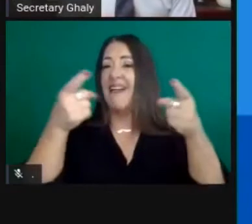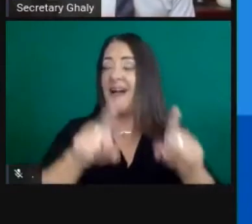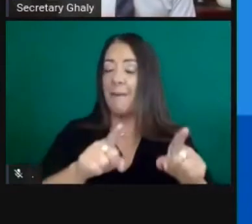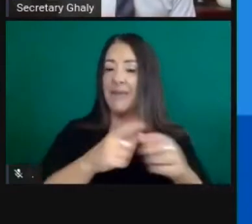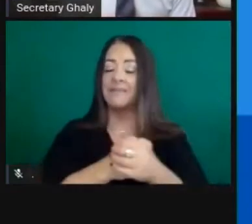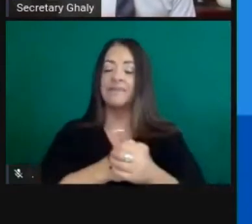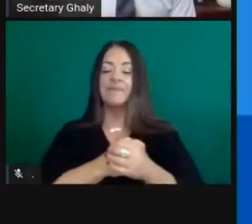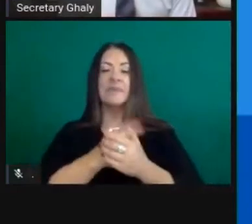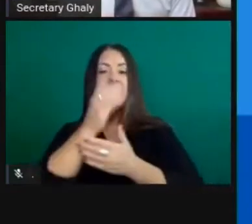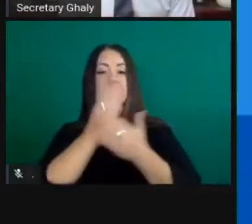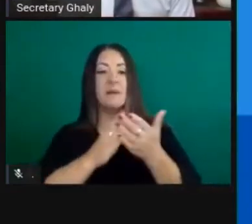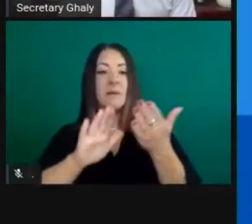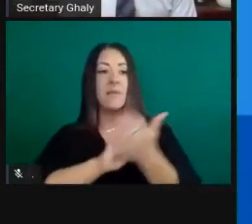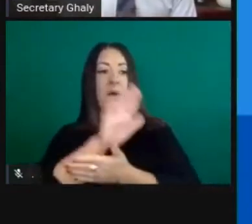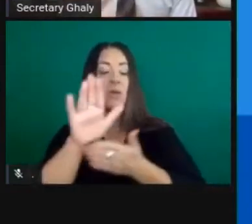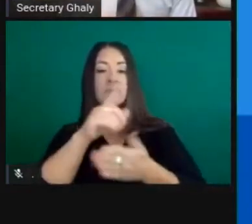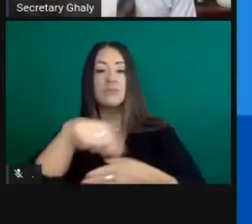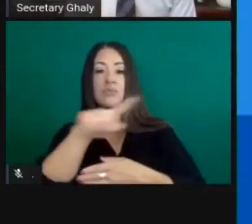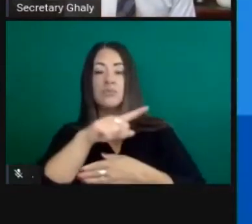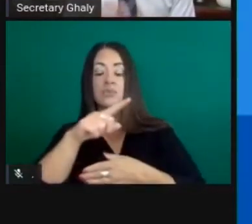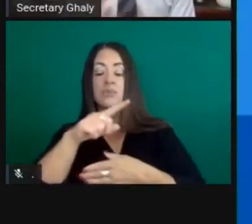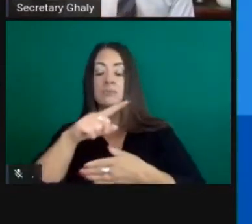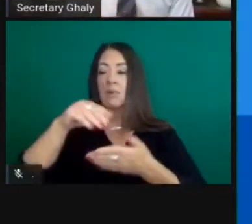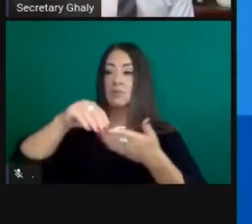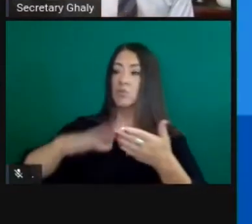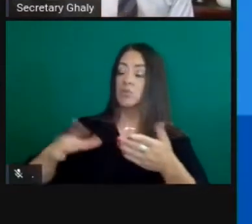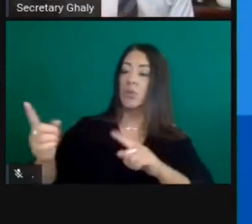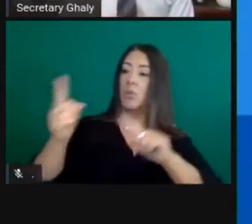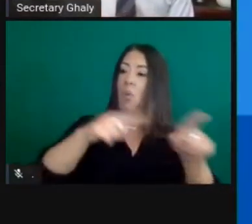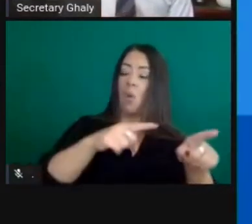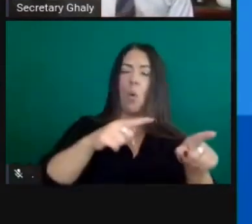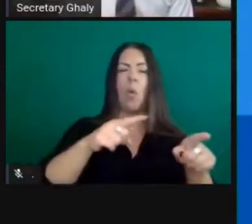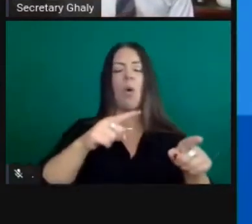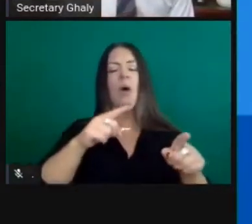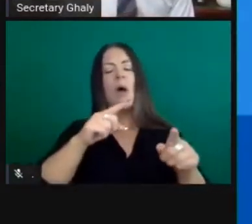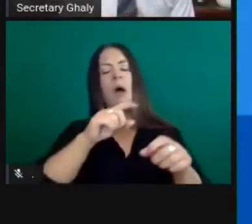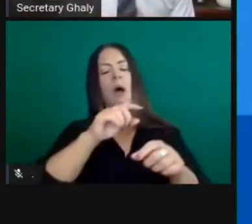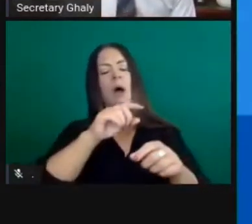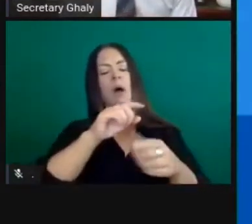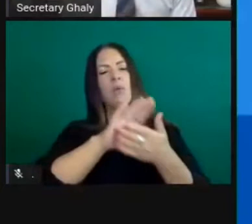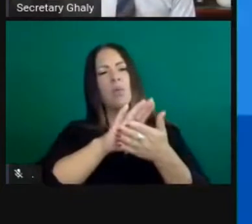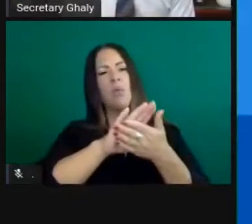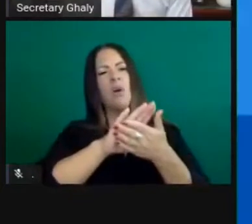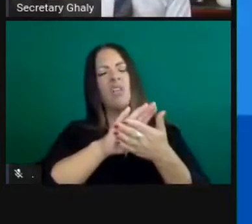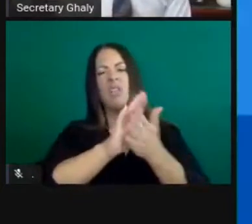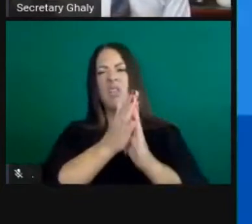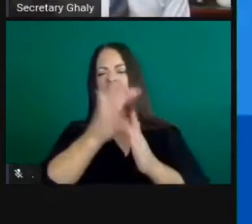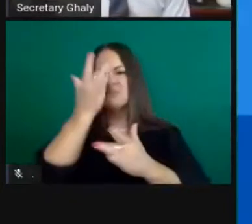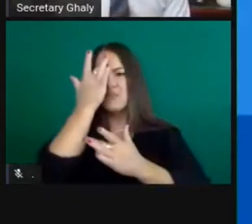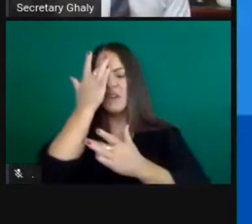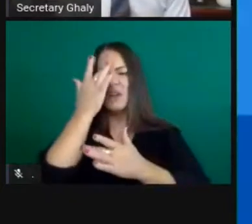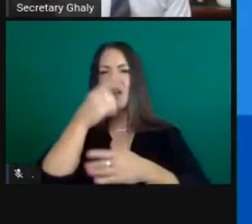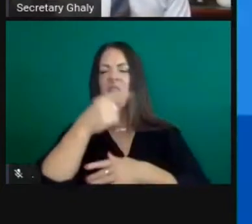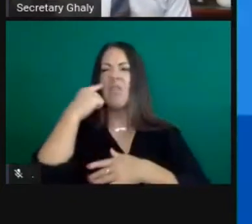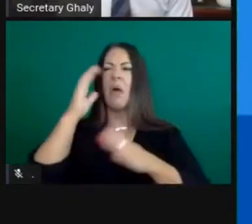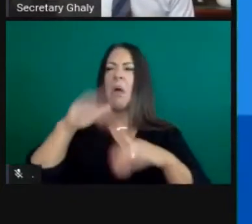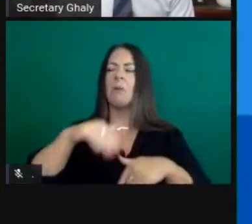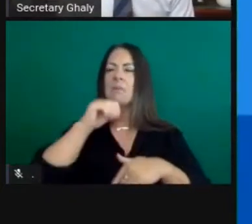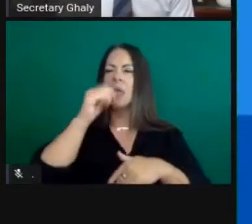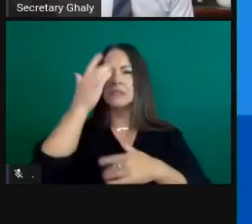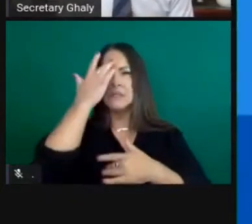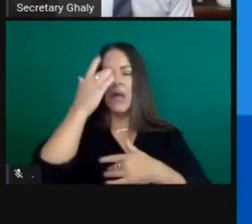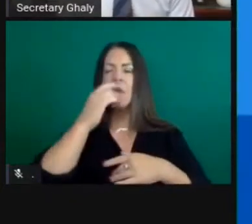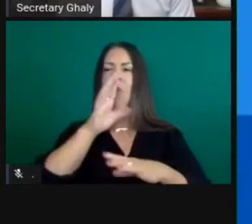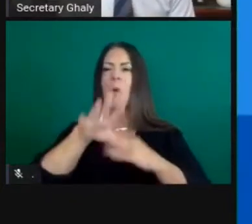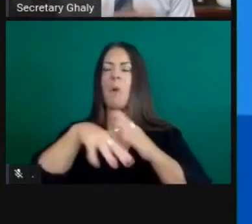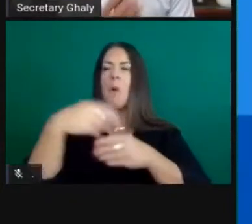students, some of whom do end up becoming sick enough to be hospitalized, thankfully, not so much on the worst